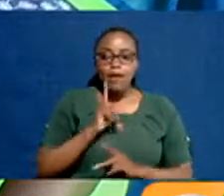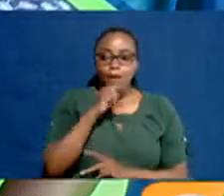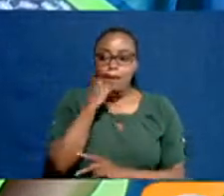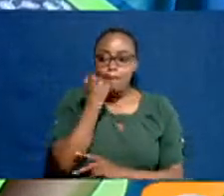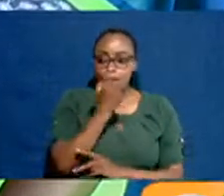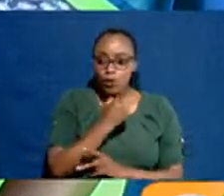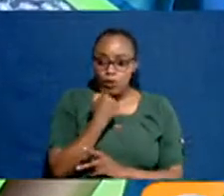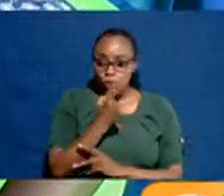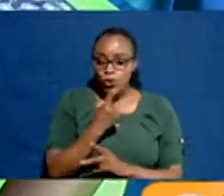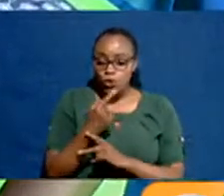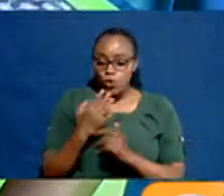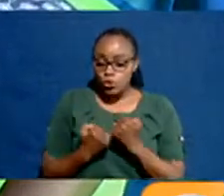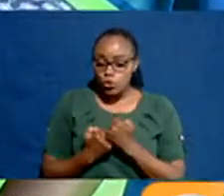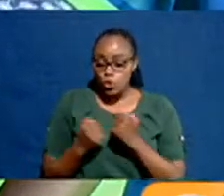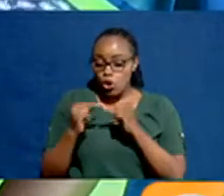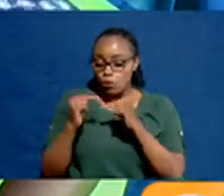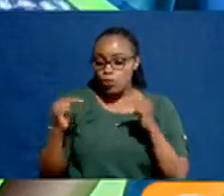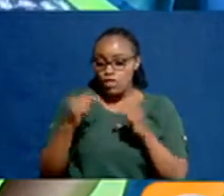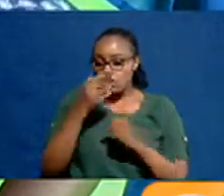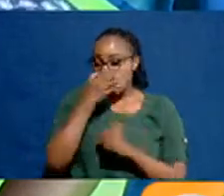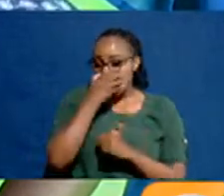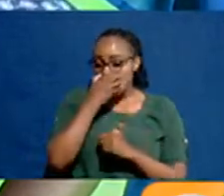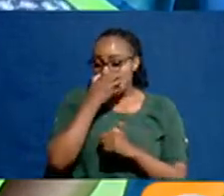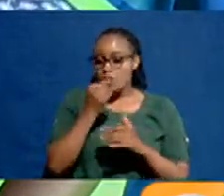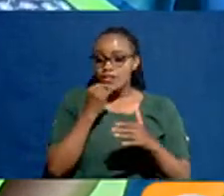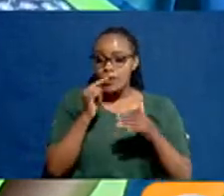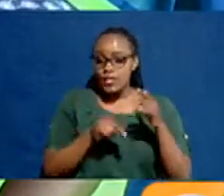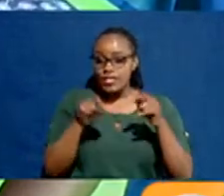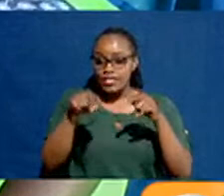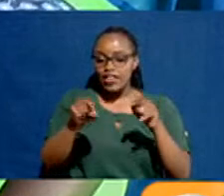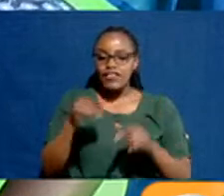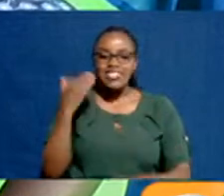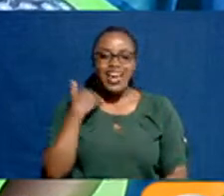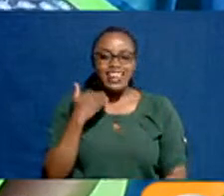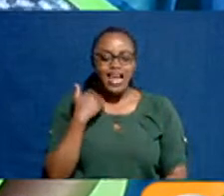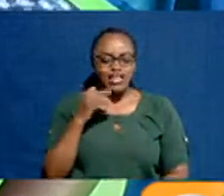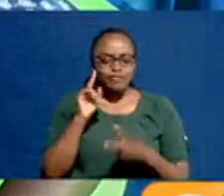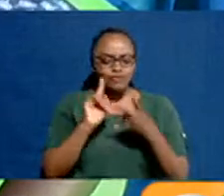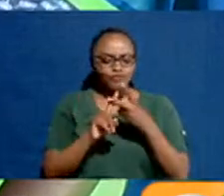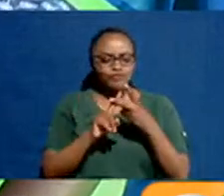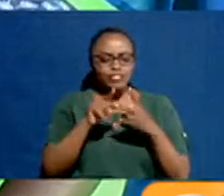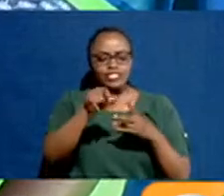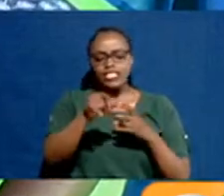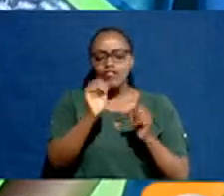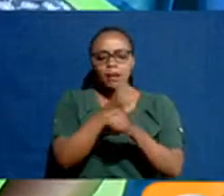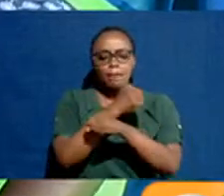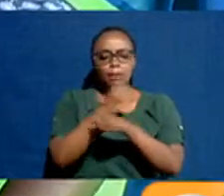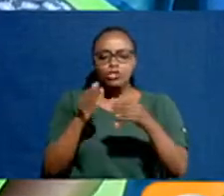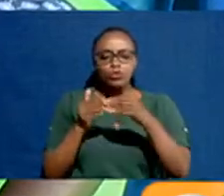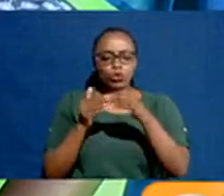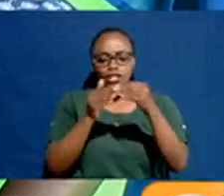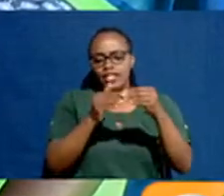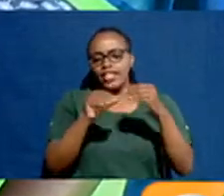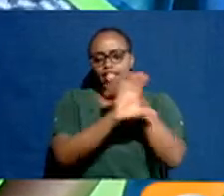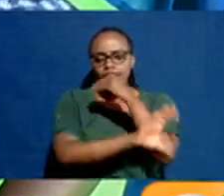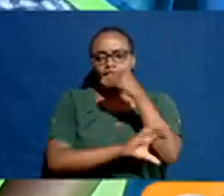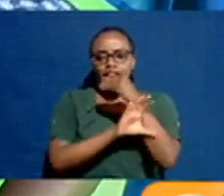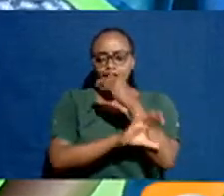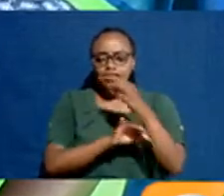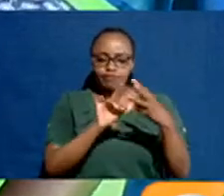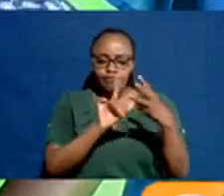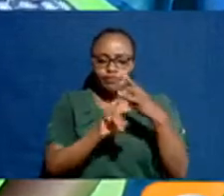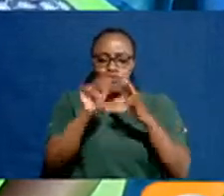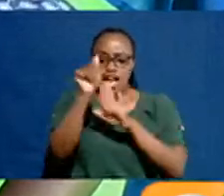opposed to President William Ruto, saying that he's a thief, he's incapable of running this country, he has